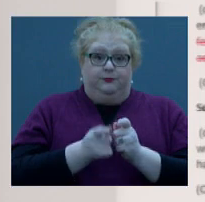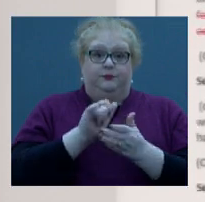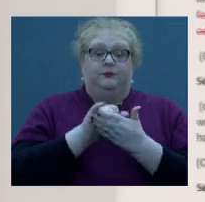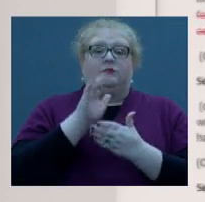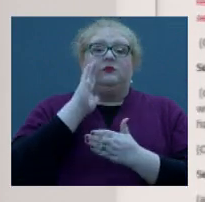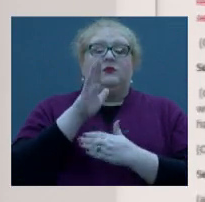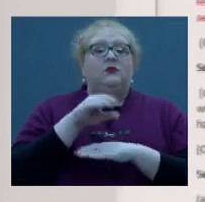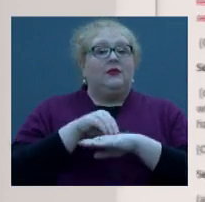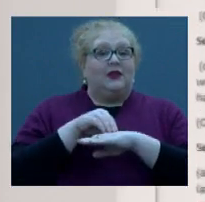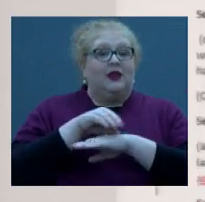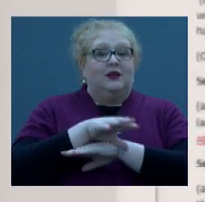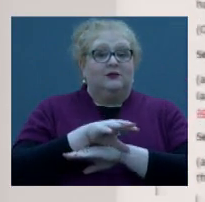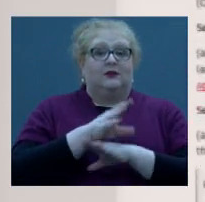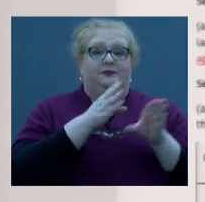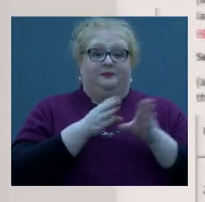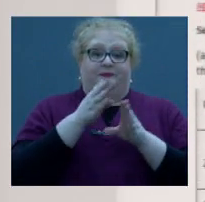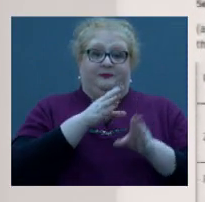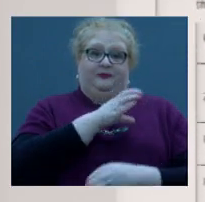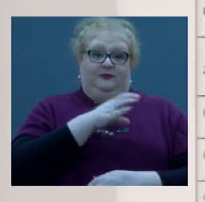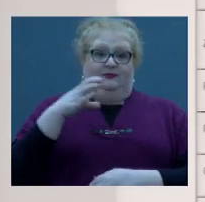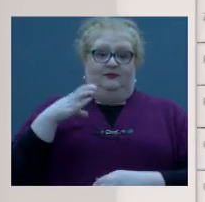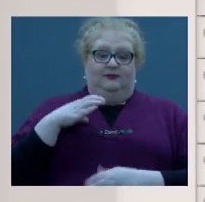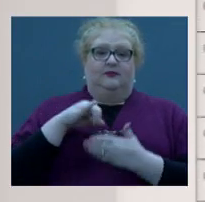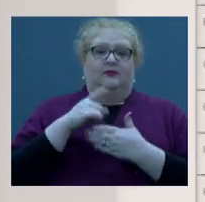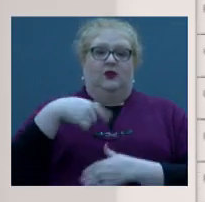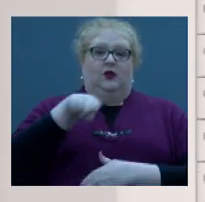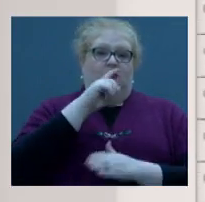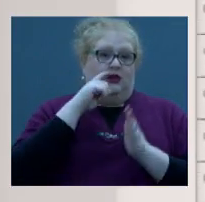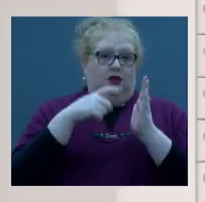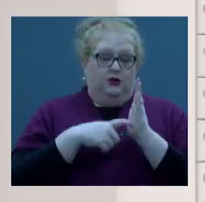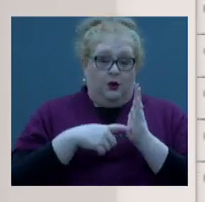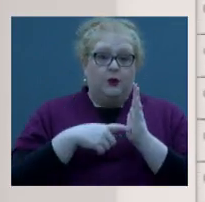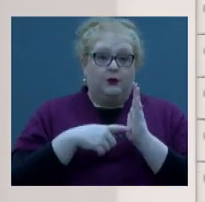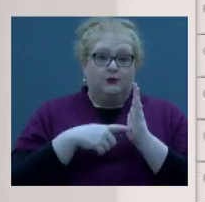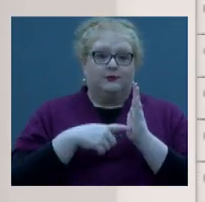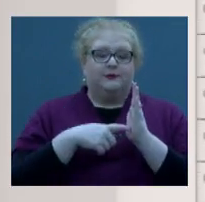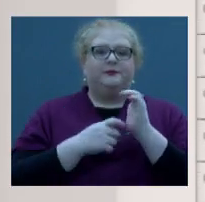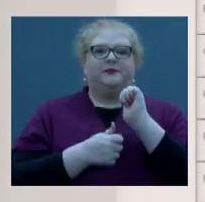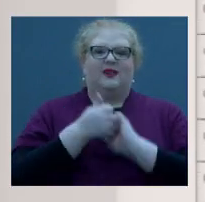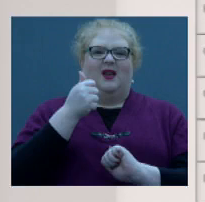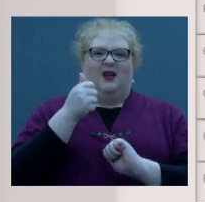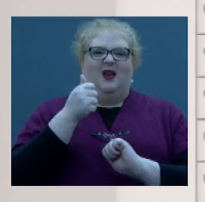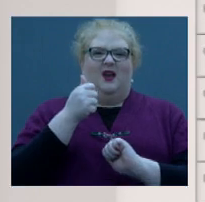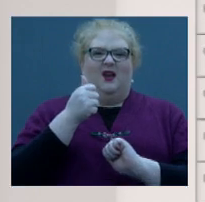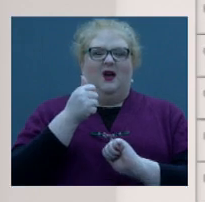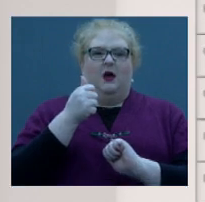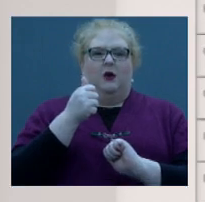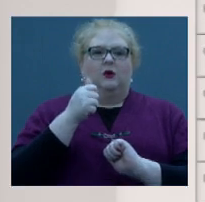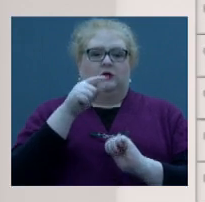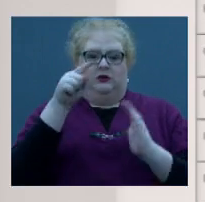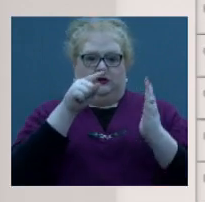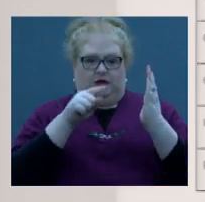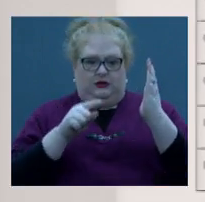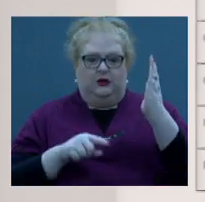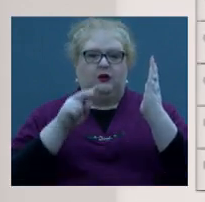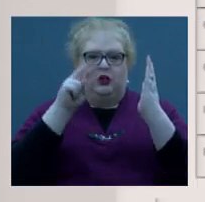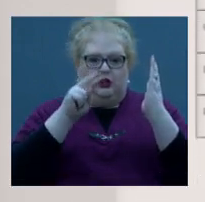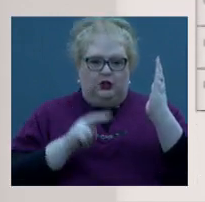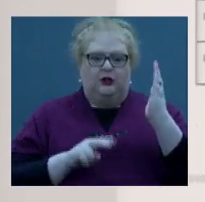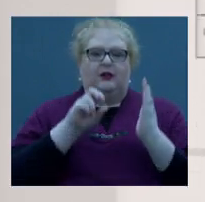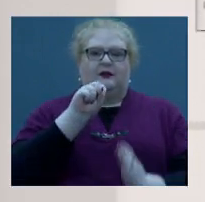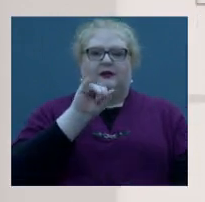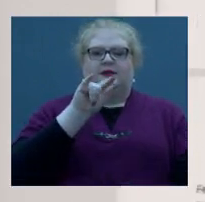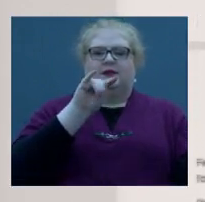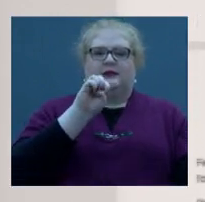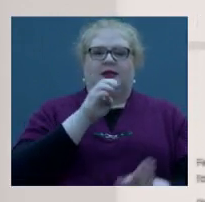affect the planning commission that y'all have seen is, and the majority of the municipalities looked at the site plan